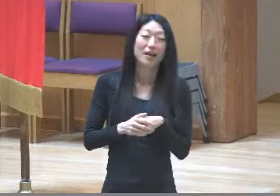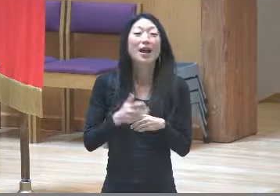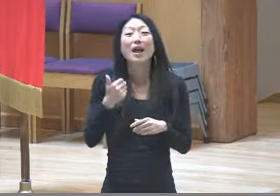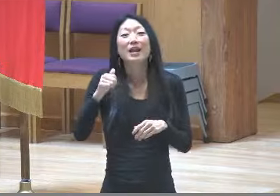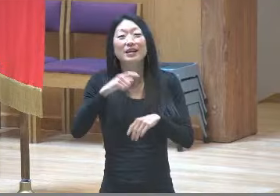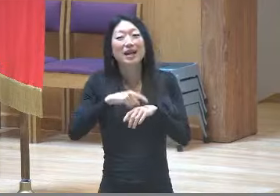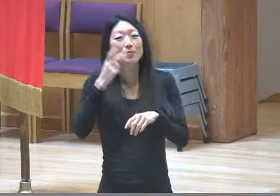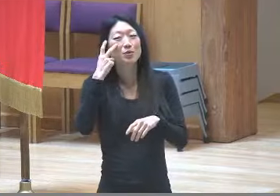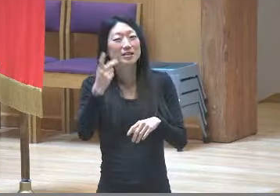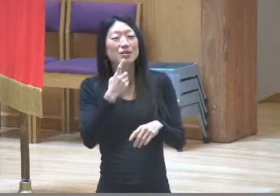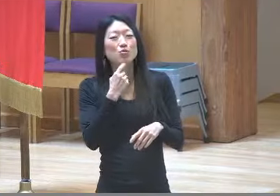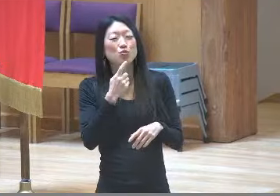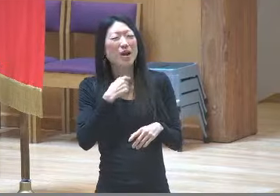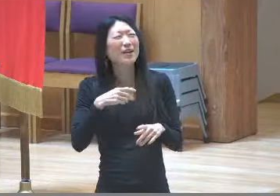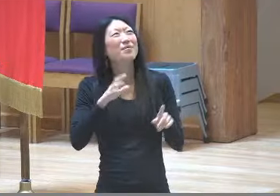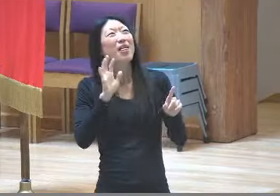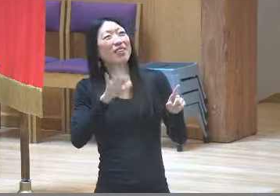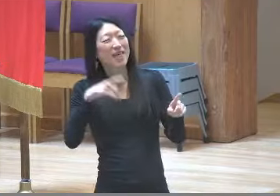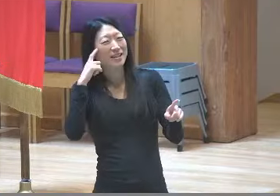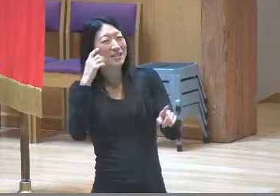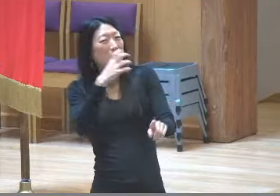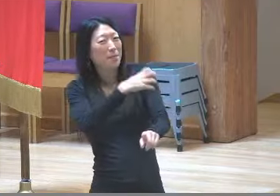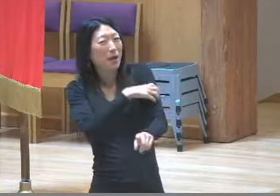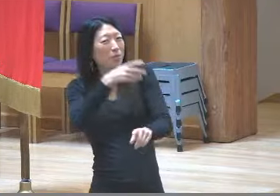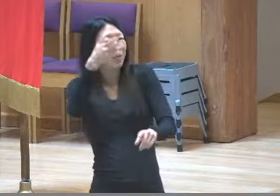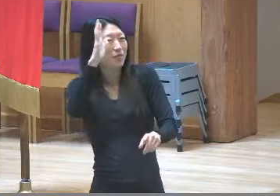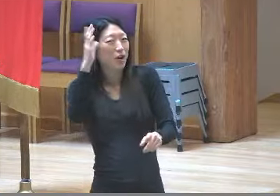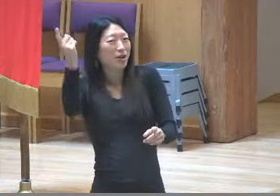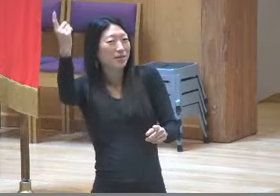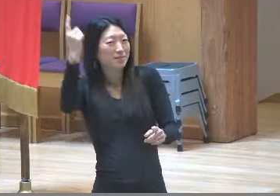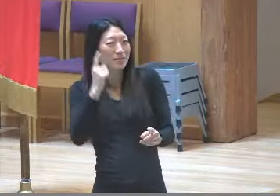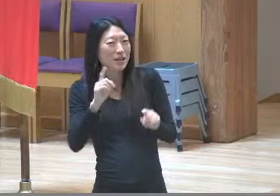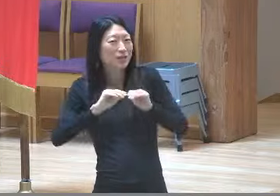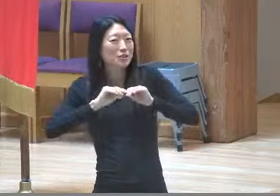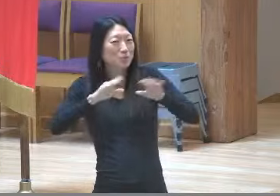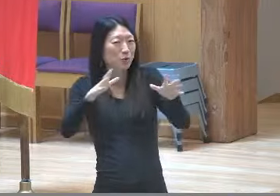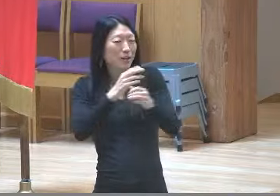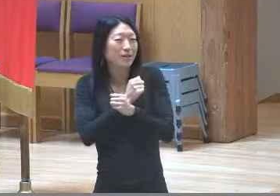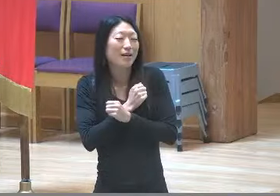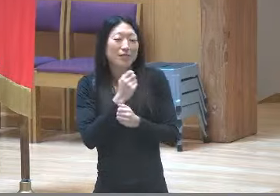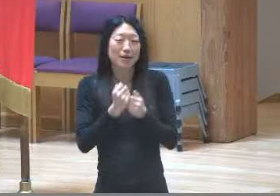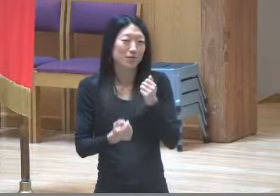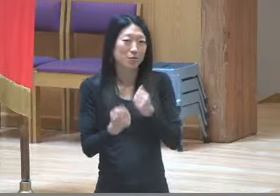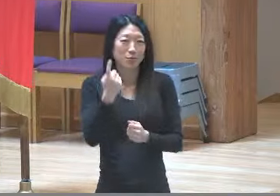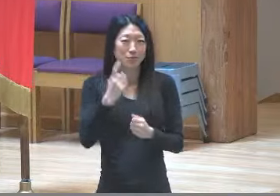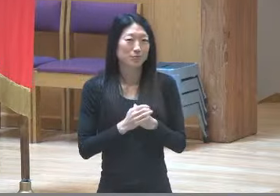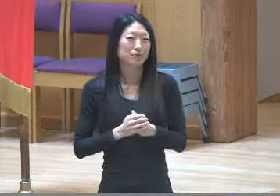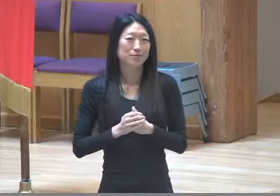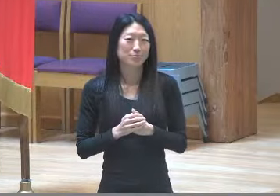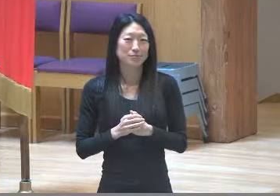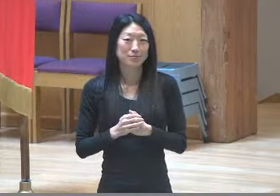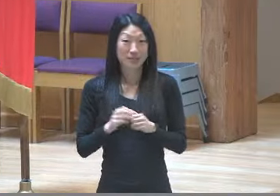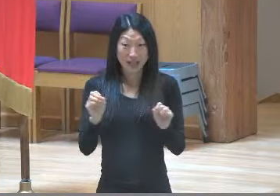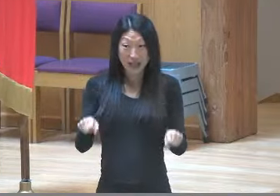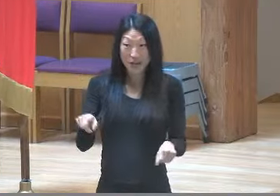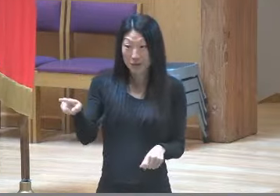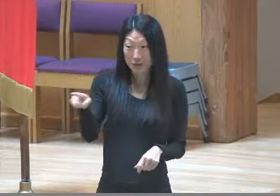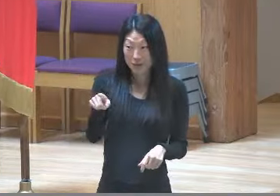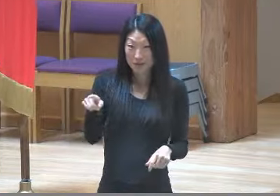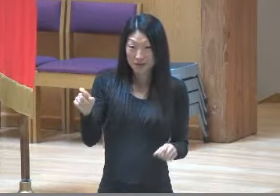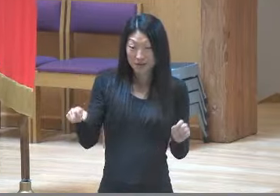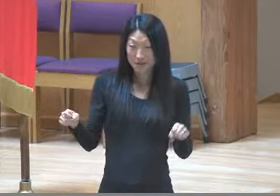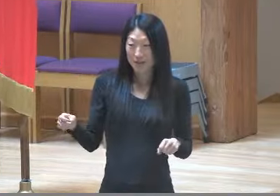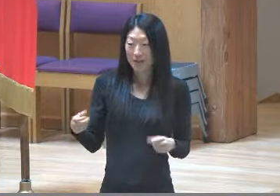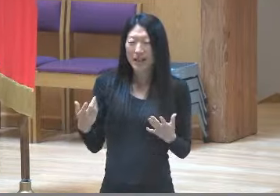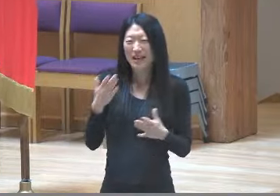see red, I want you to think that's the power of God coming down and spreading the love to everyone. You can do that, yeah?